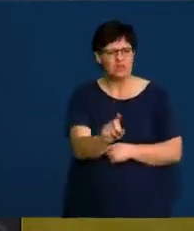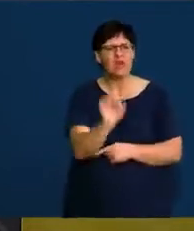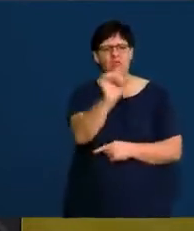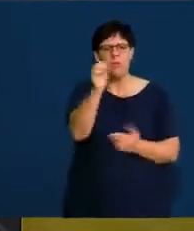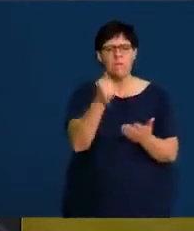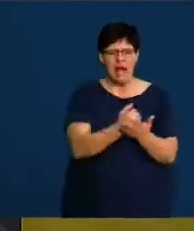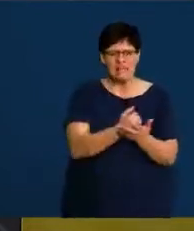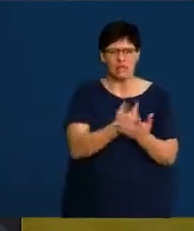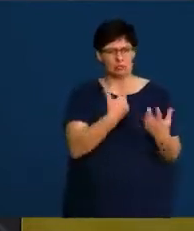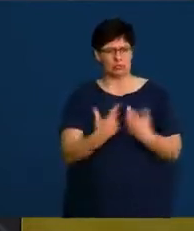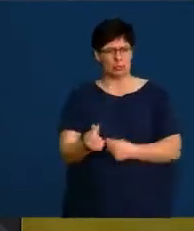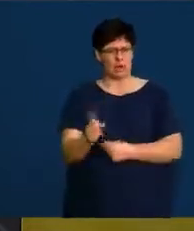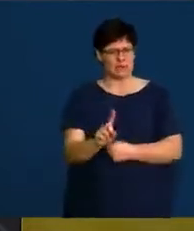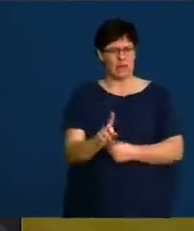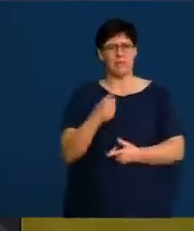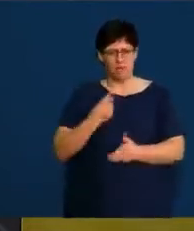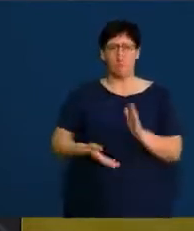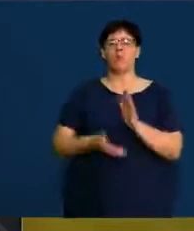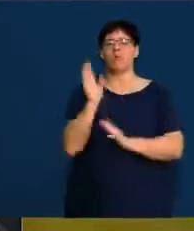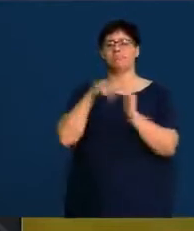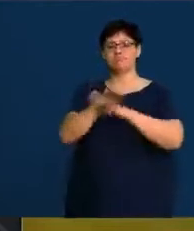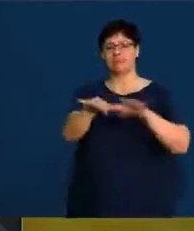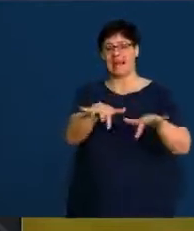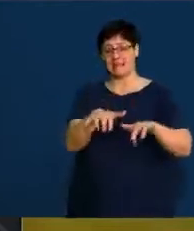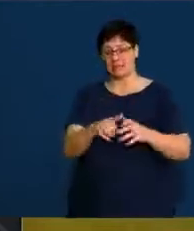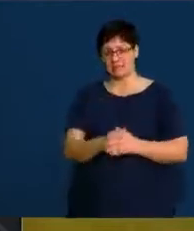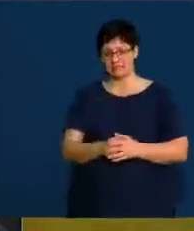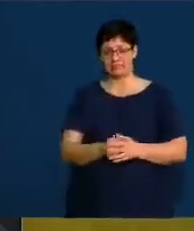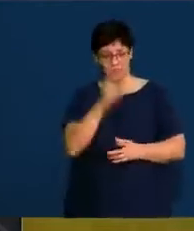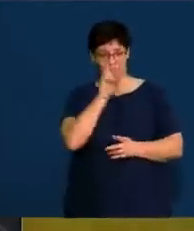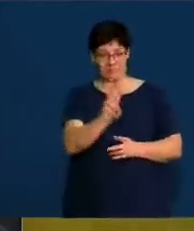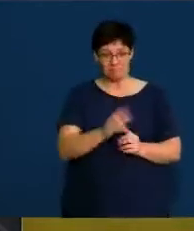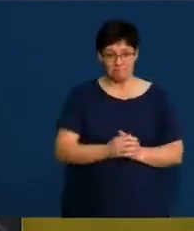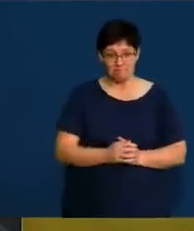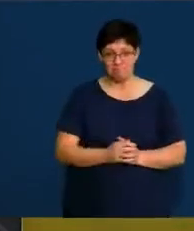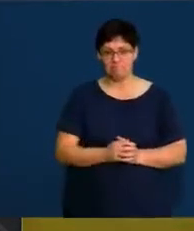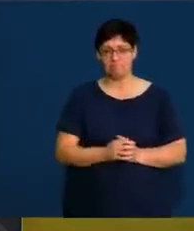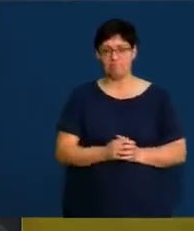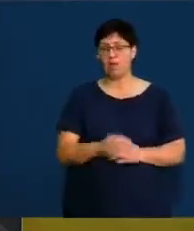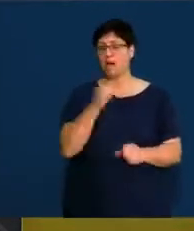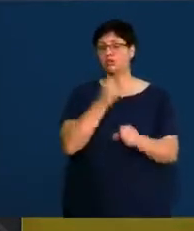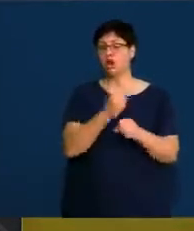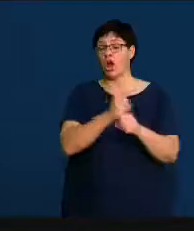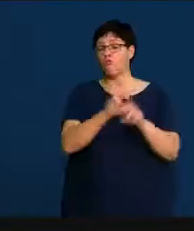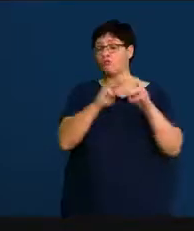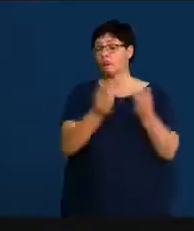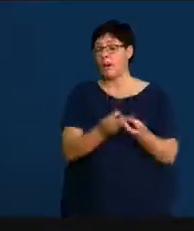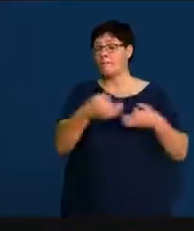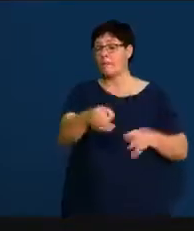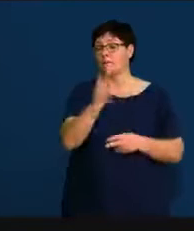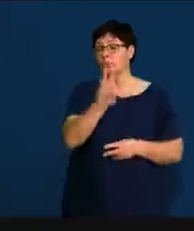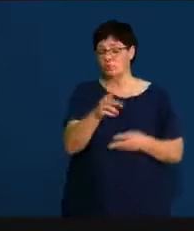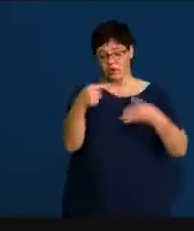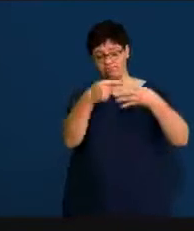to do before you go. So, let's get into it. Geography Paper 2 is made up of the